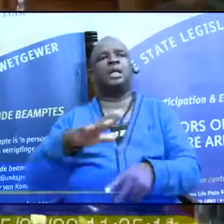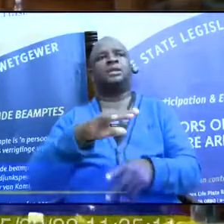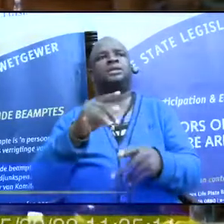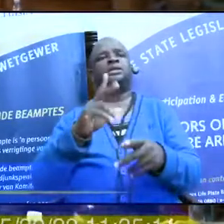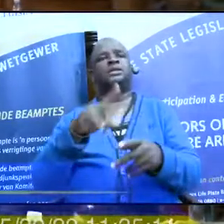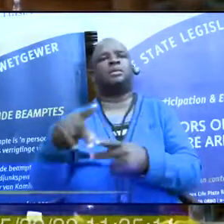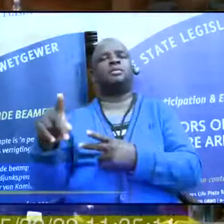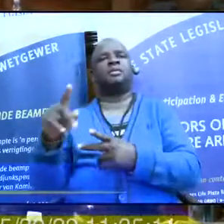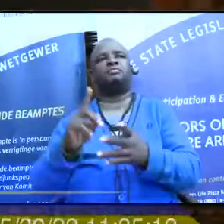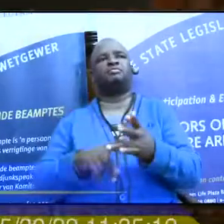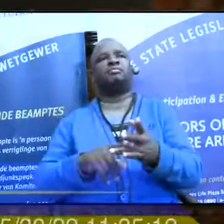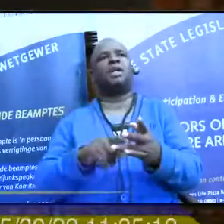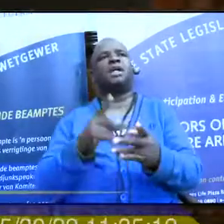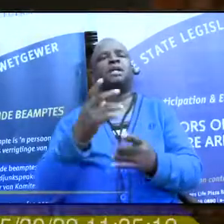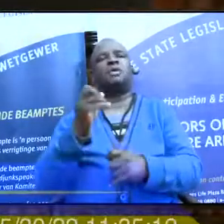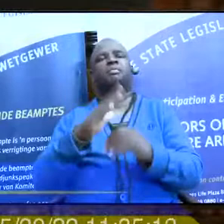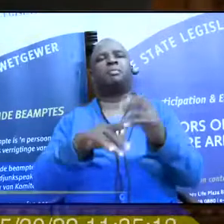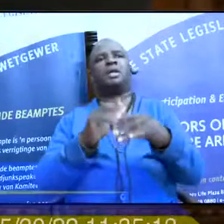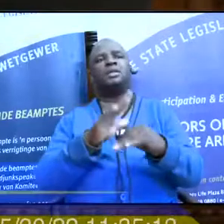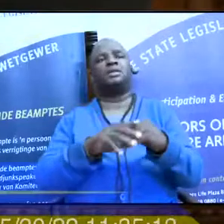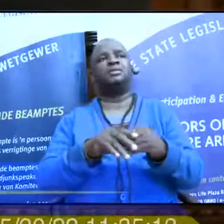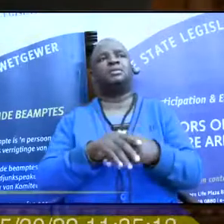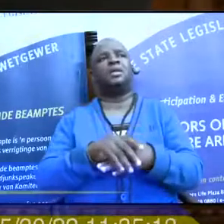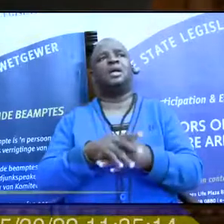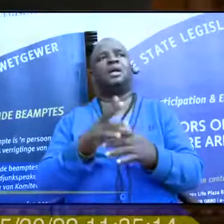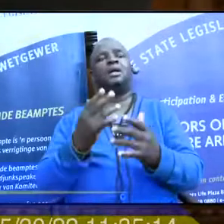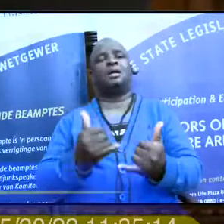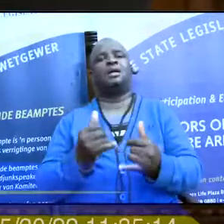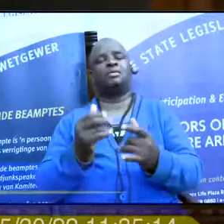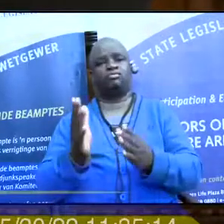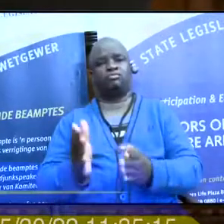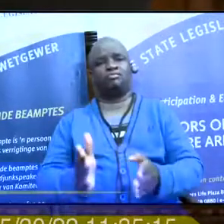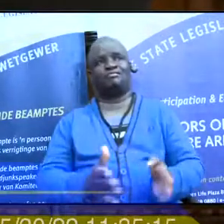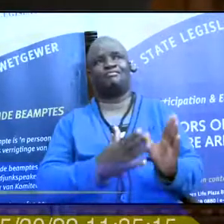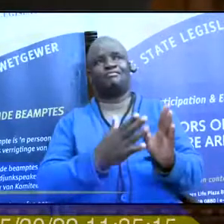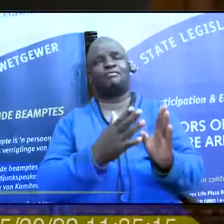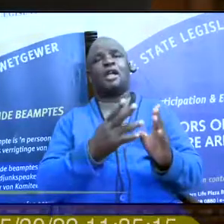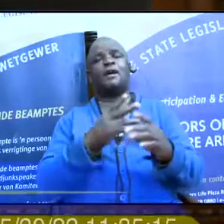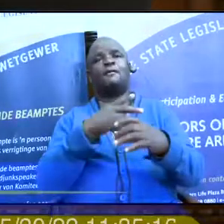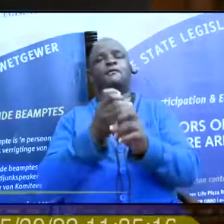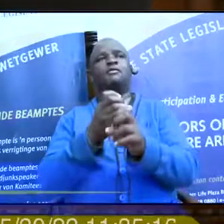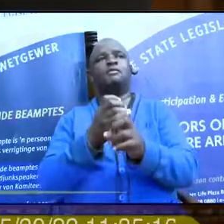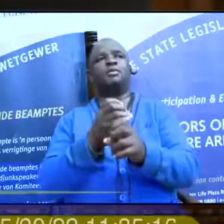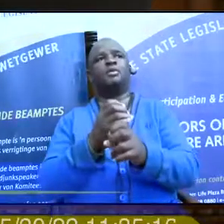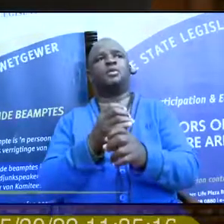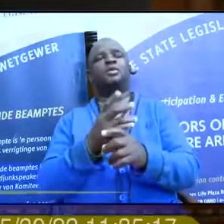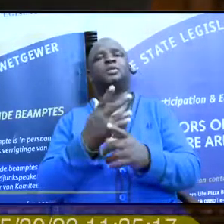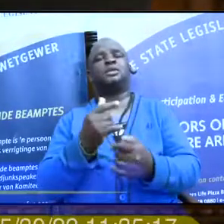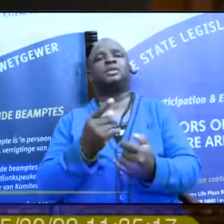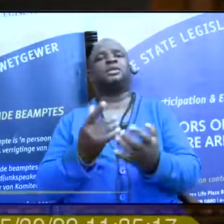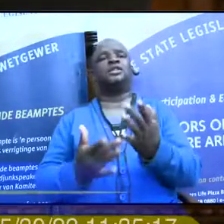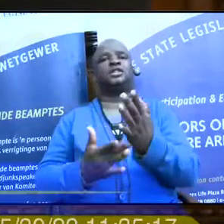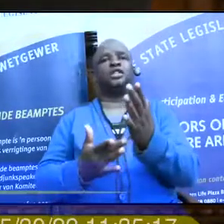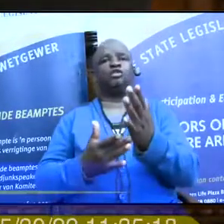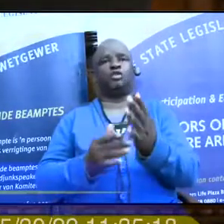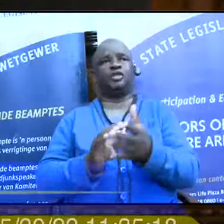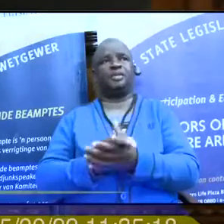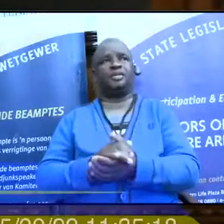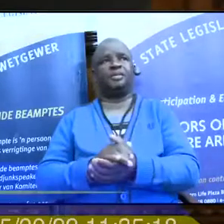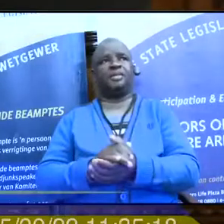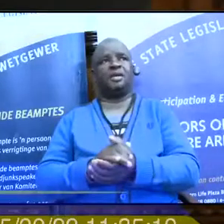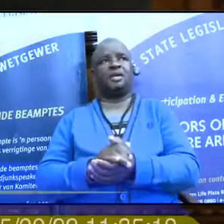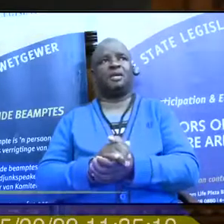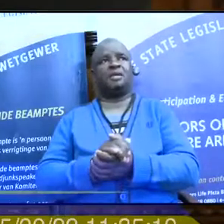infrastructure those were some of the job drivers now we're coming to to the upstream drivers right which is technology and